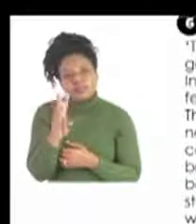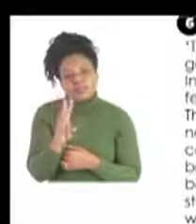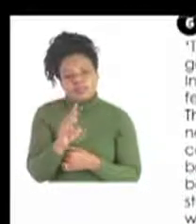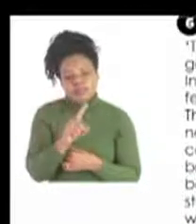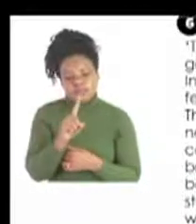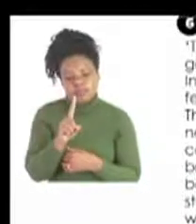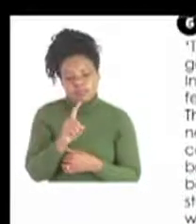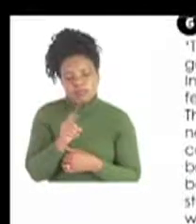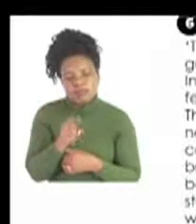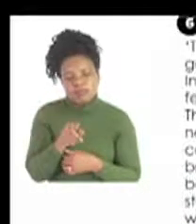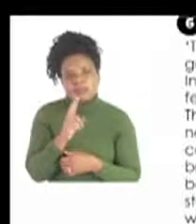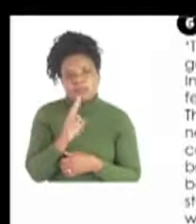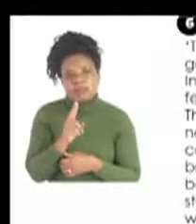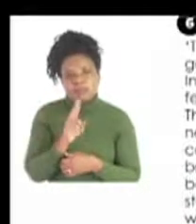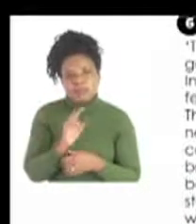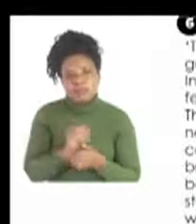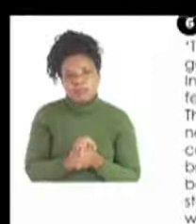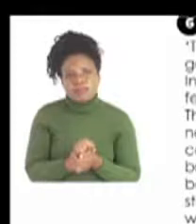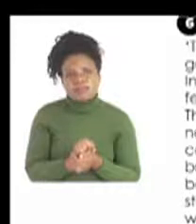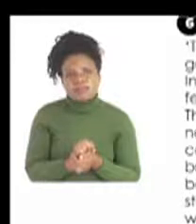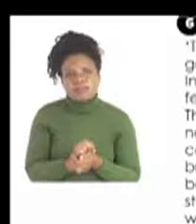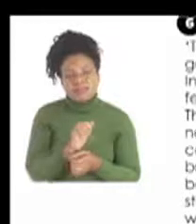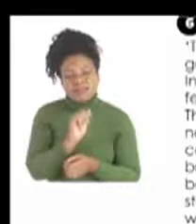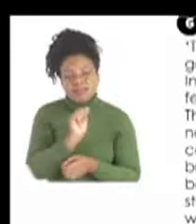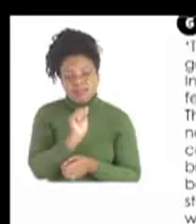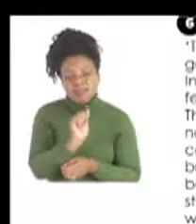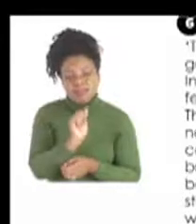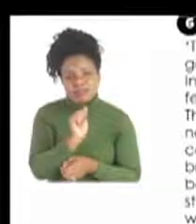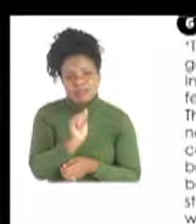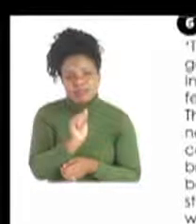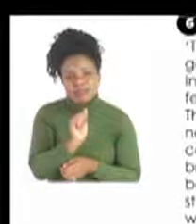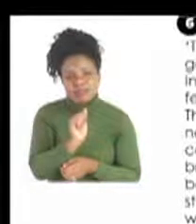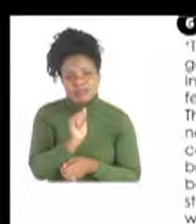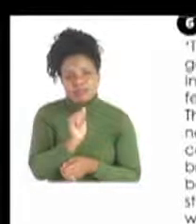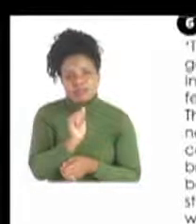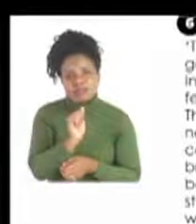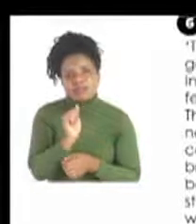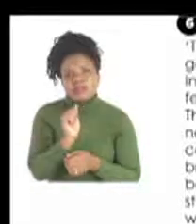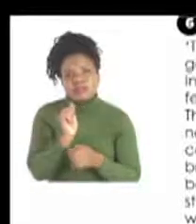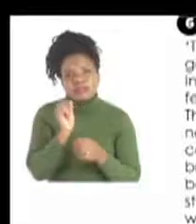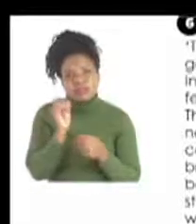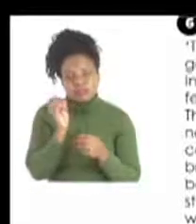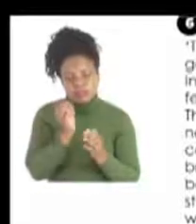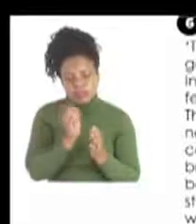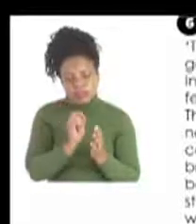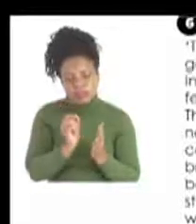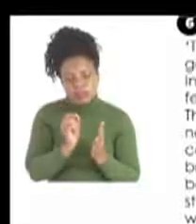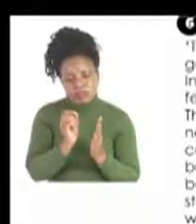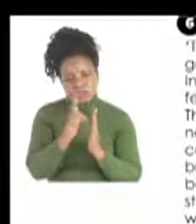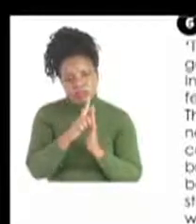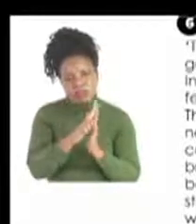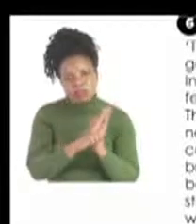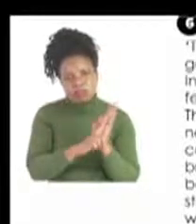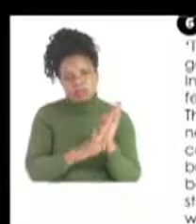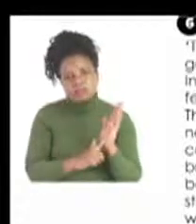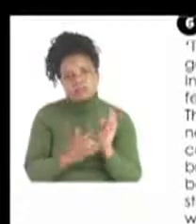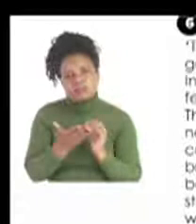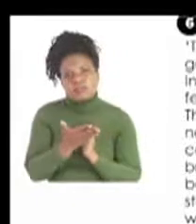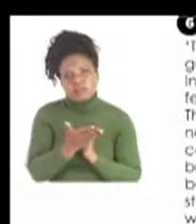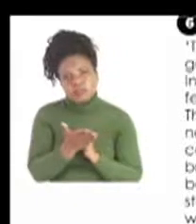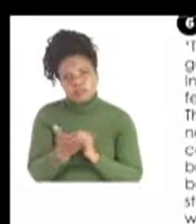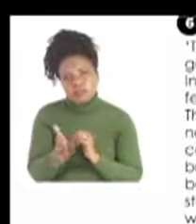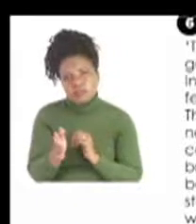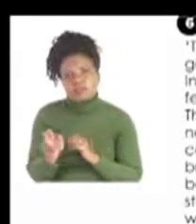questions. A, write a list of all the plural words ending in